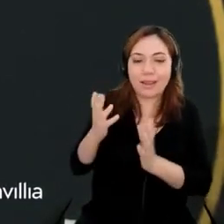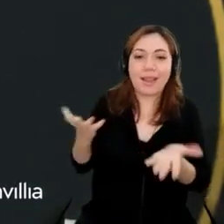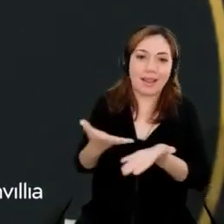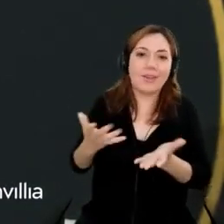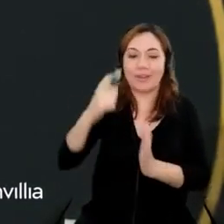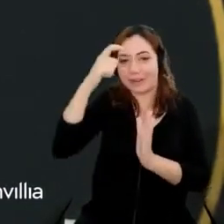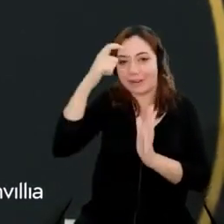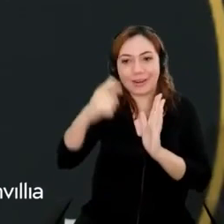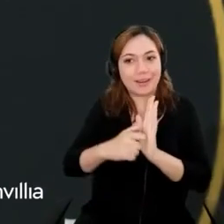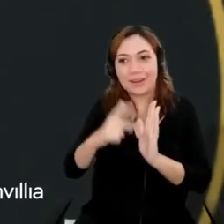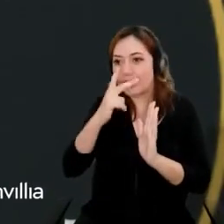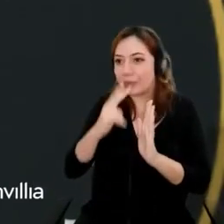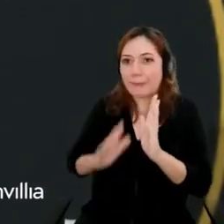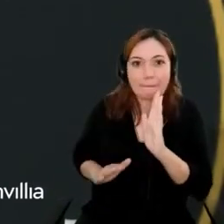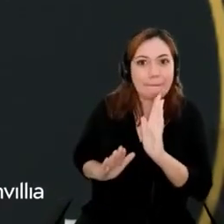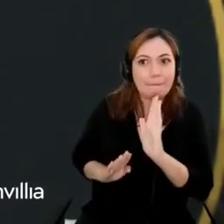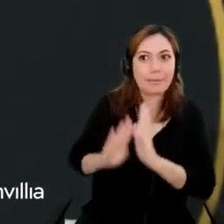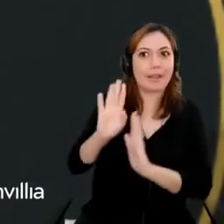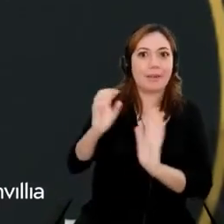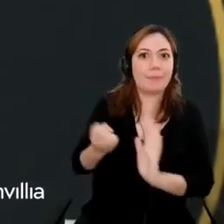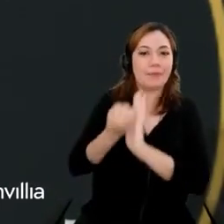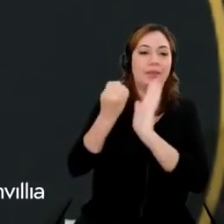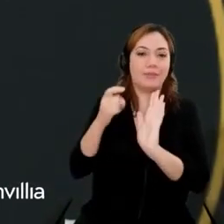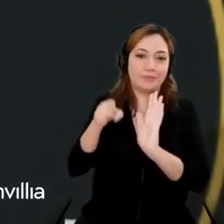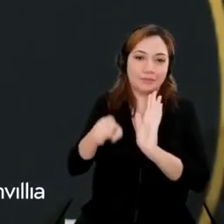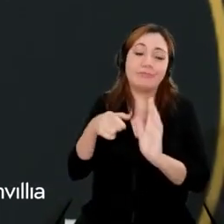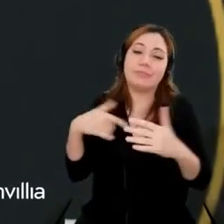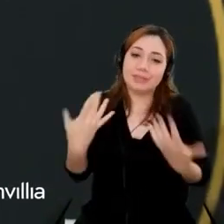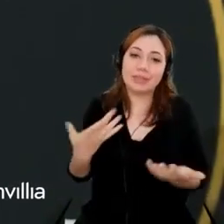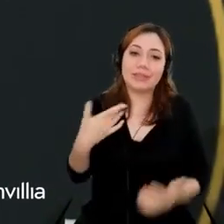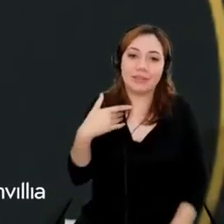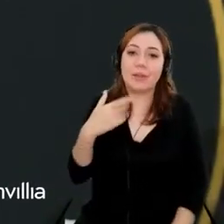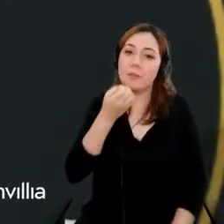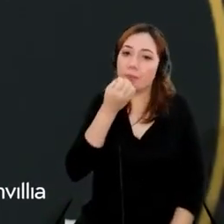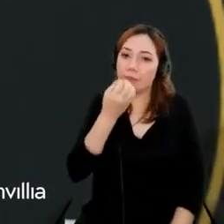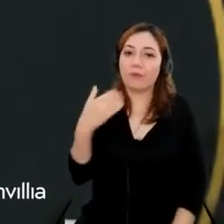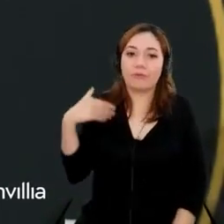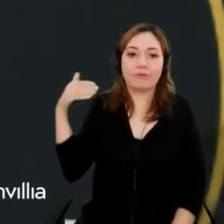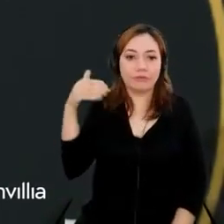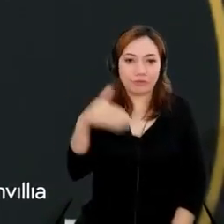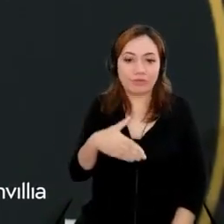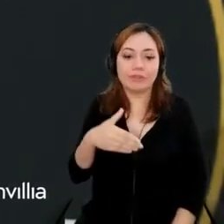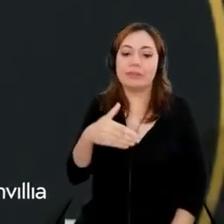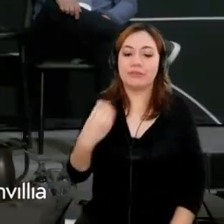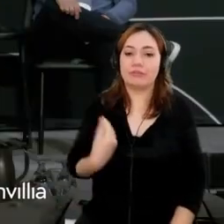So it's been good to be here and listen to you all.